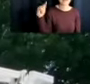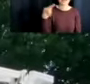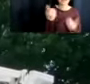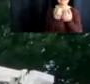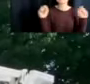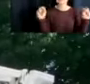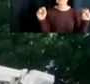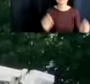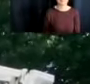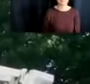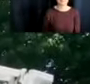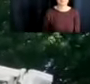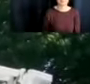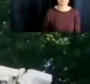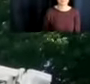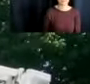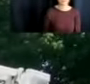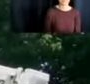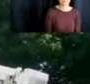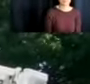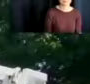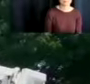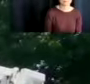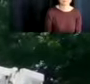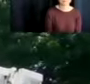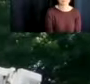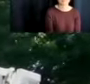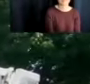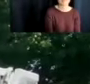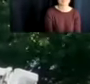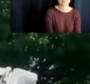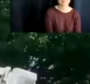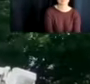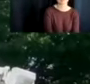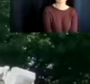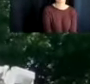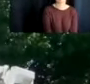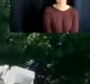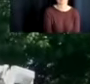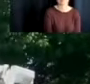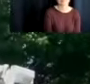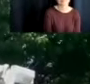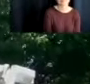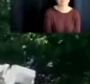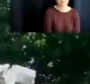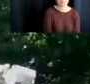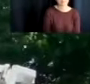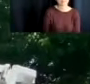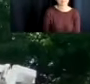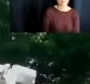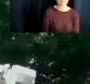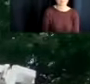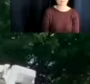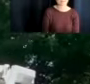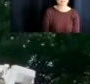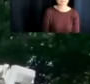get driven and there's a person that would go into this bucket and they would have a way to apply the glycol or